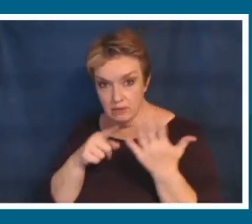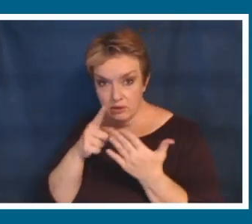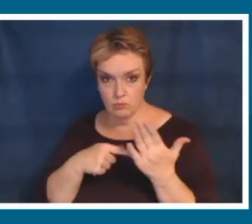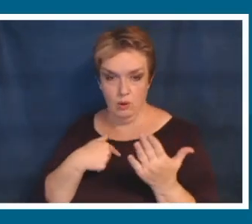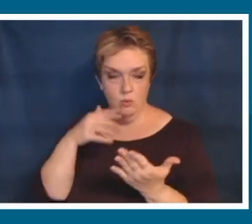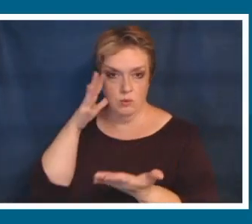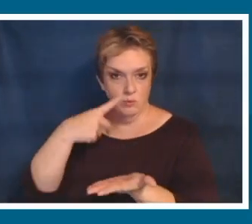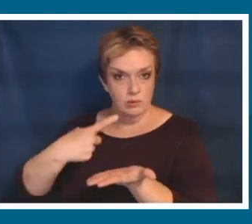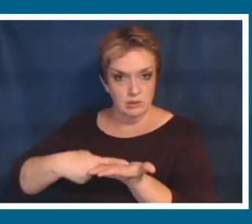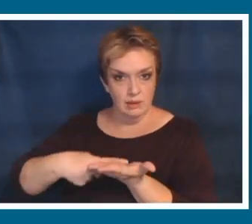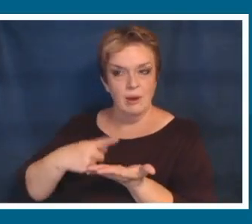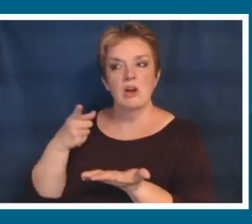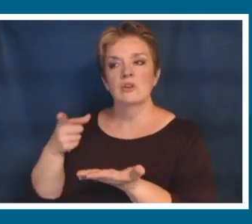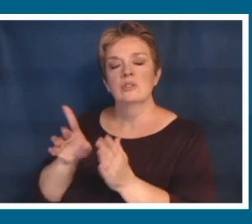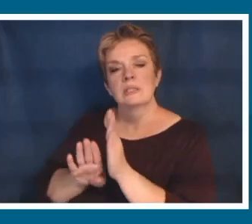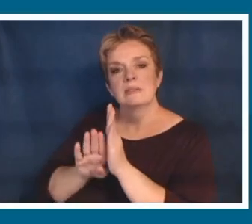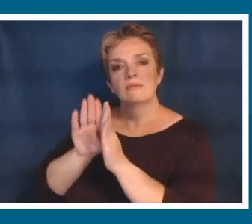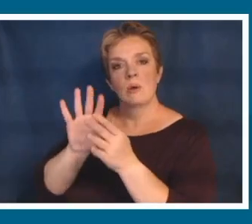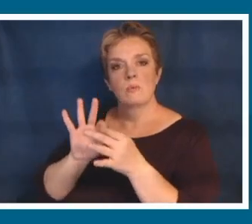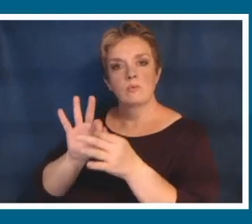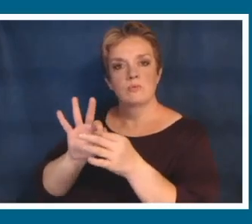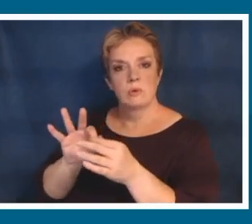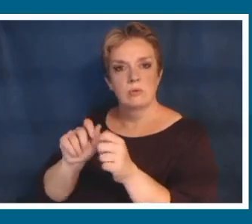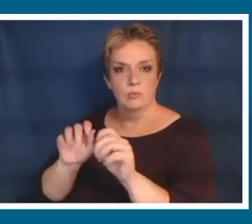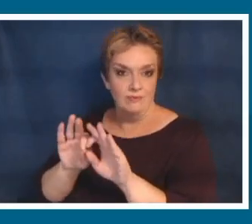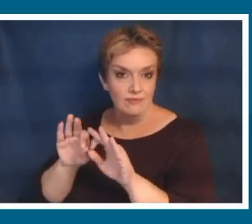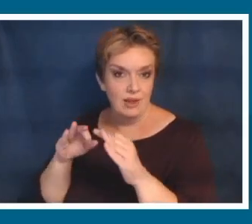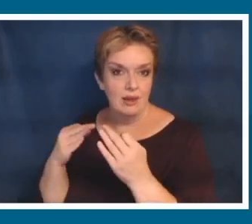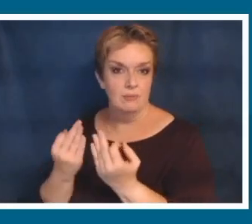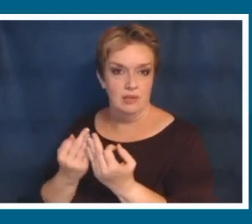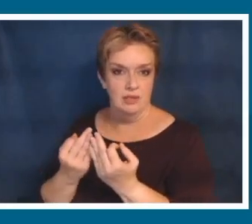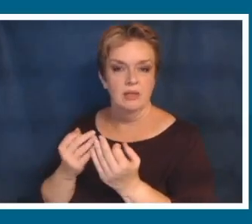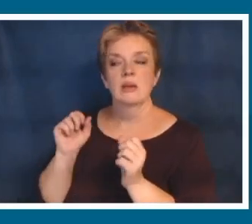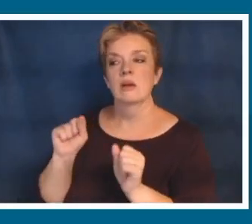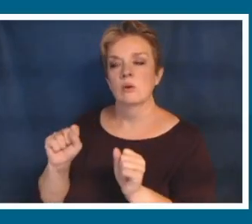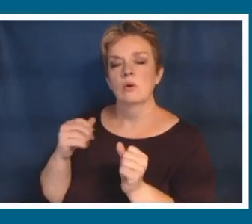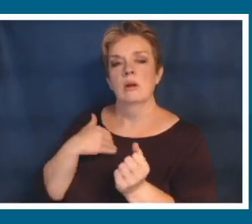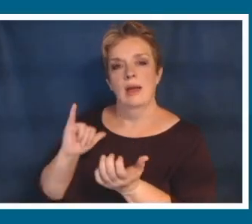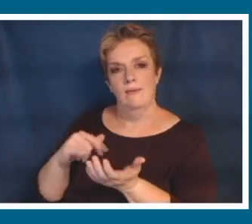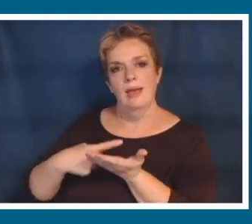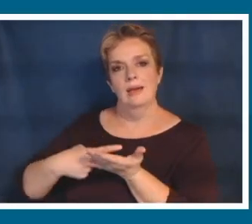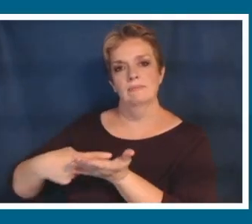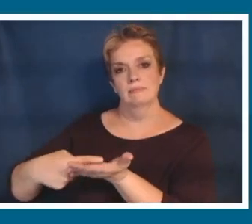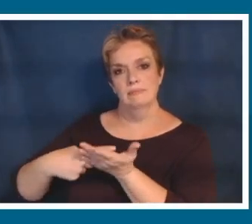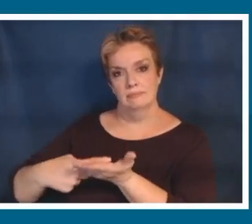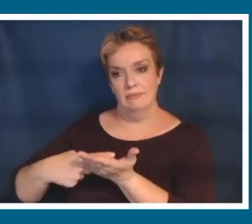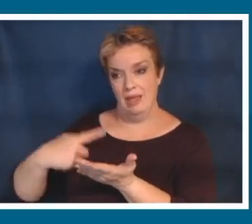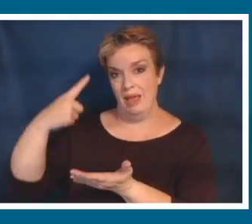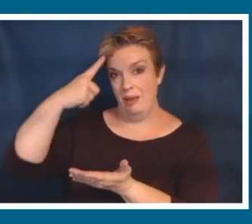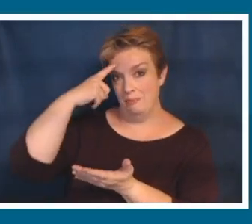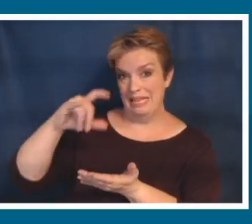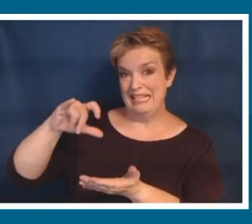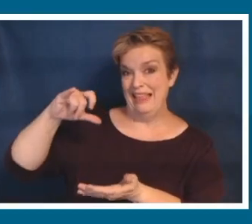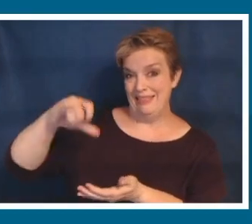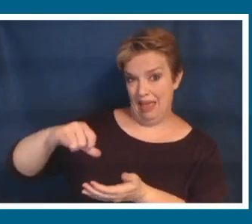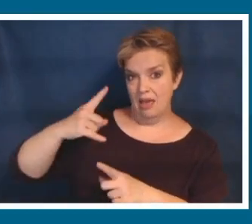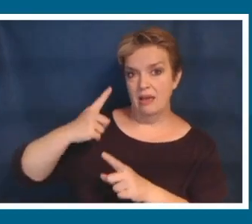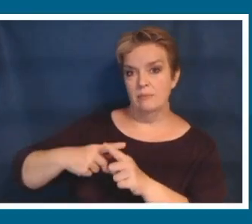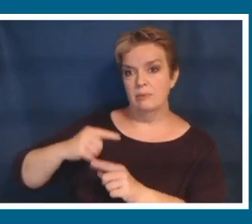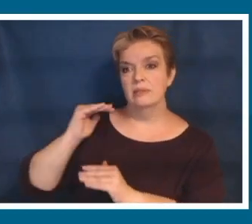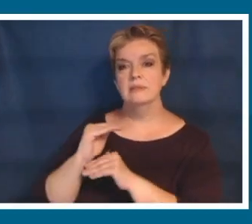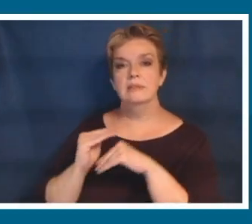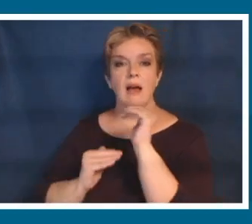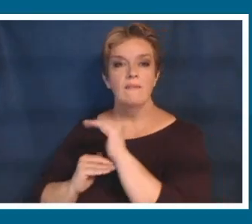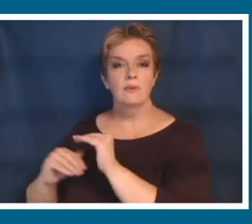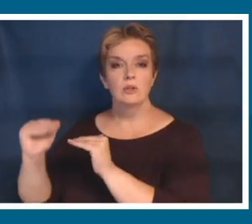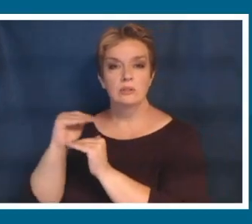these relationships with the families so that she could have conversations. And she said that because of that scaffolding, she only had